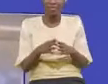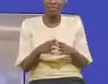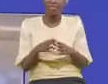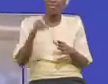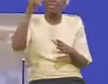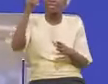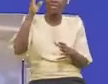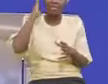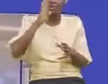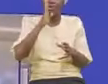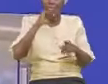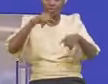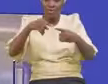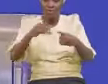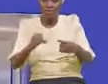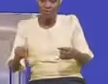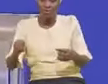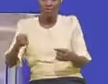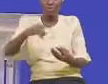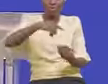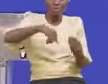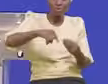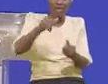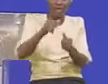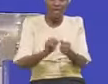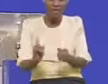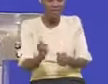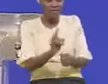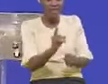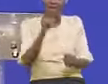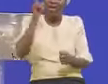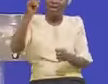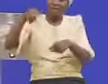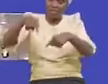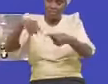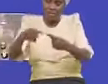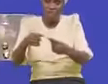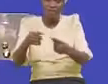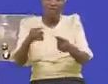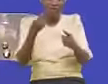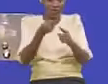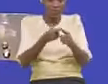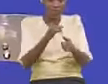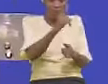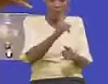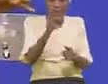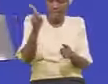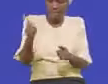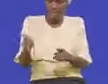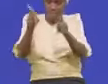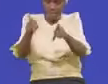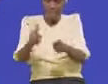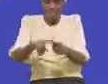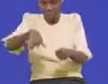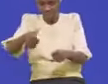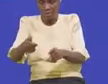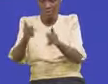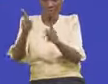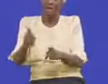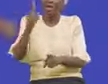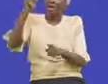going about. I know him. He goes from one person to the other. Adola Merebo, I am Obuba. He goes from